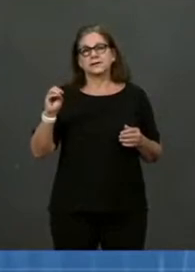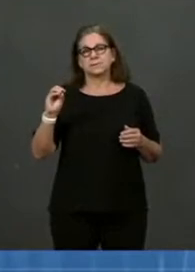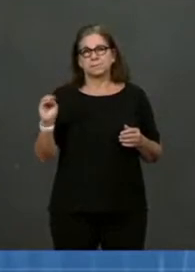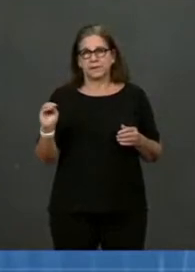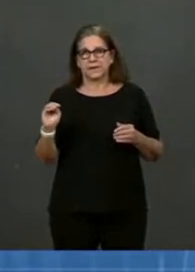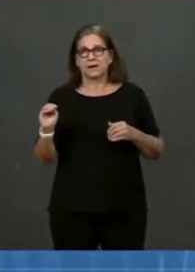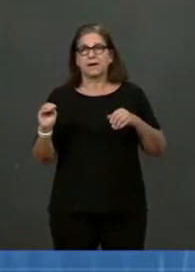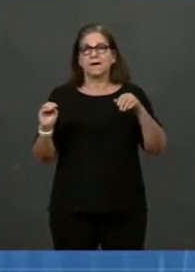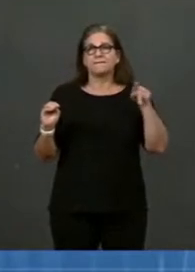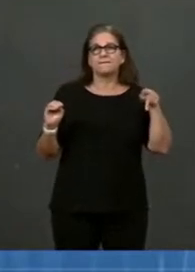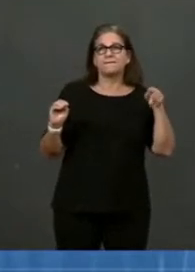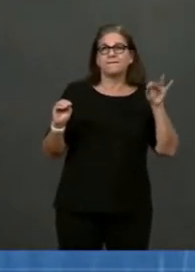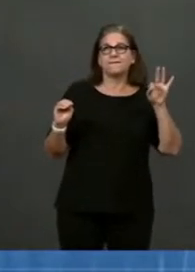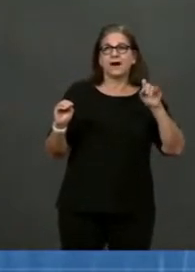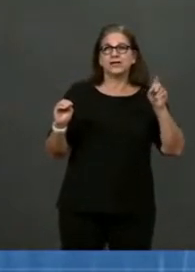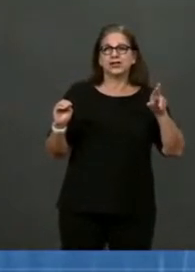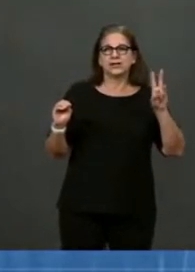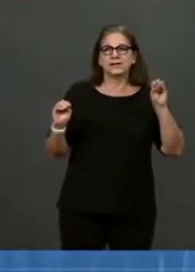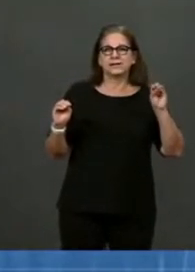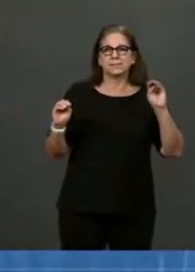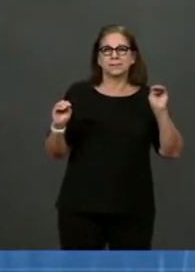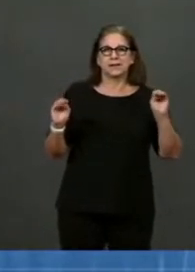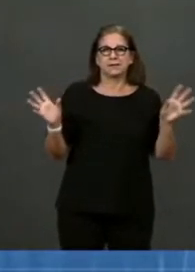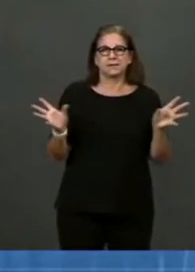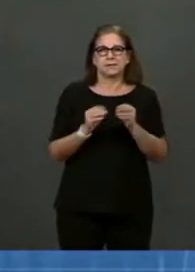Importantly, of that total of 120 million,